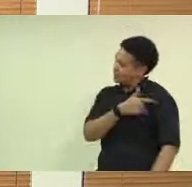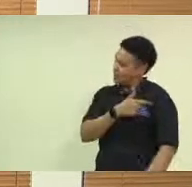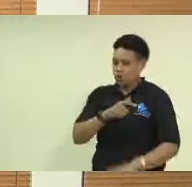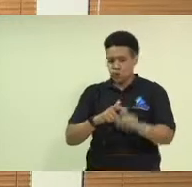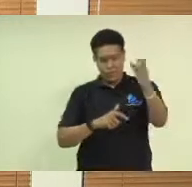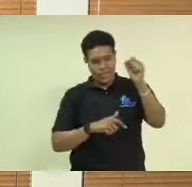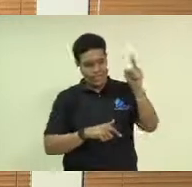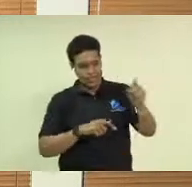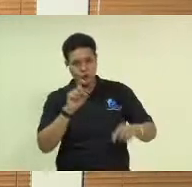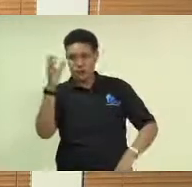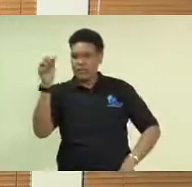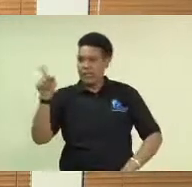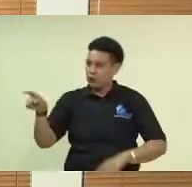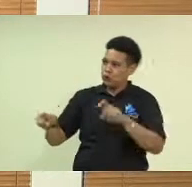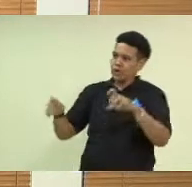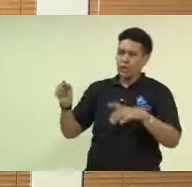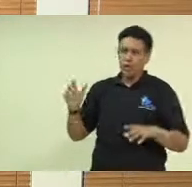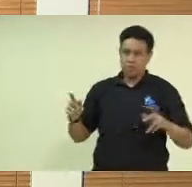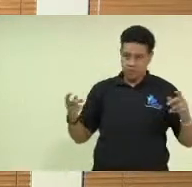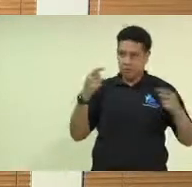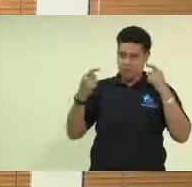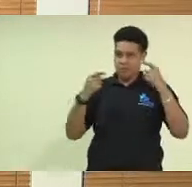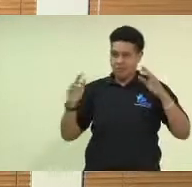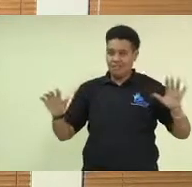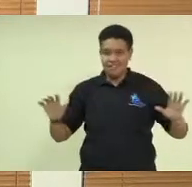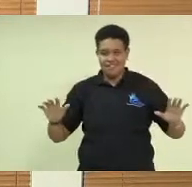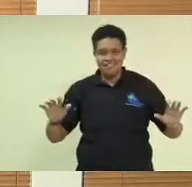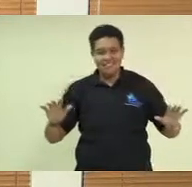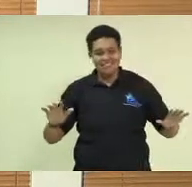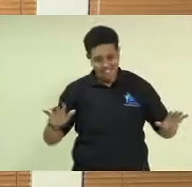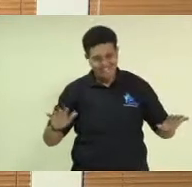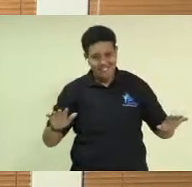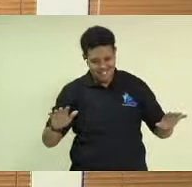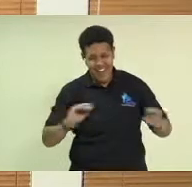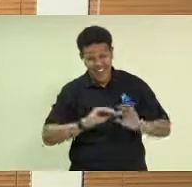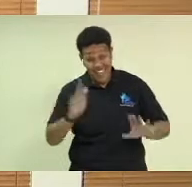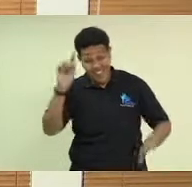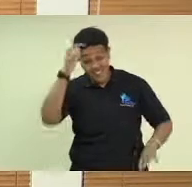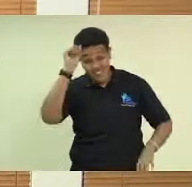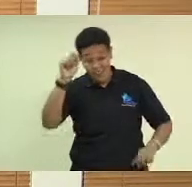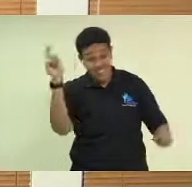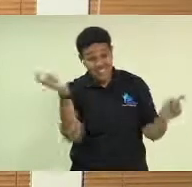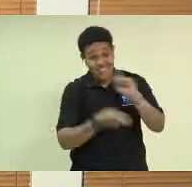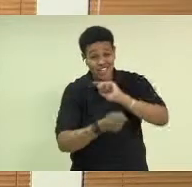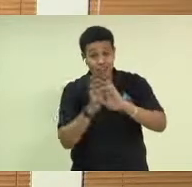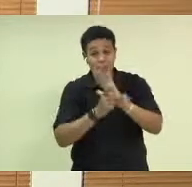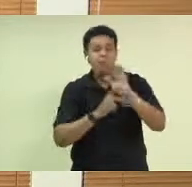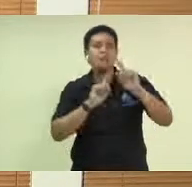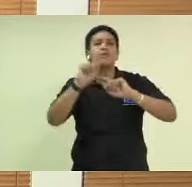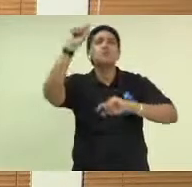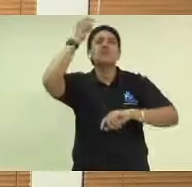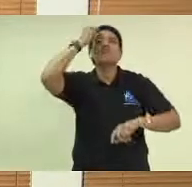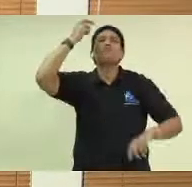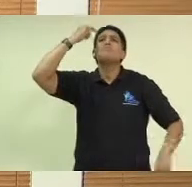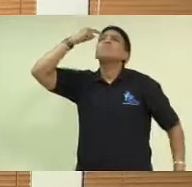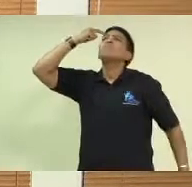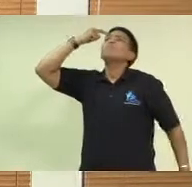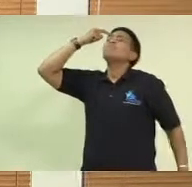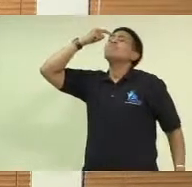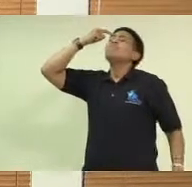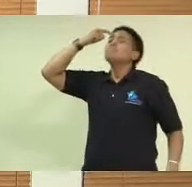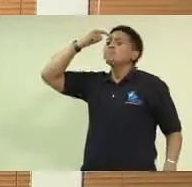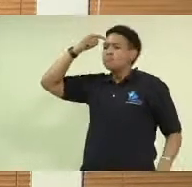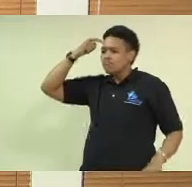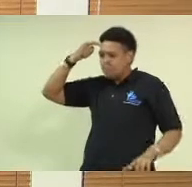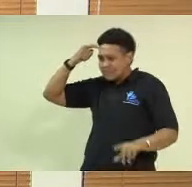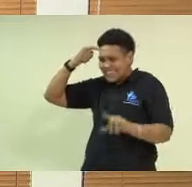vaccine? Clearly, government can change policy, but the government is always mindful of the need